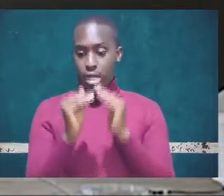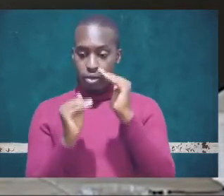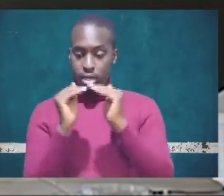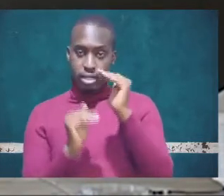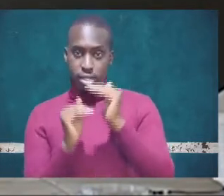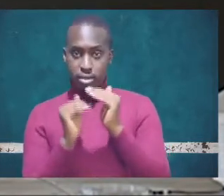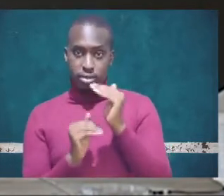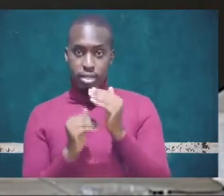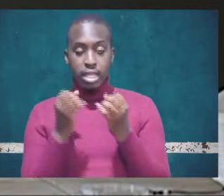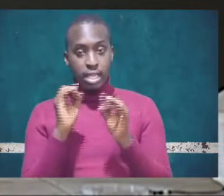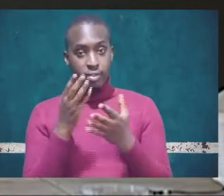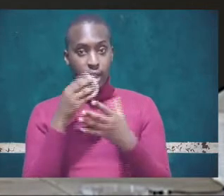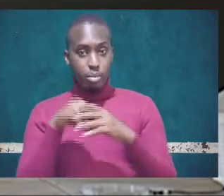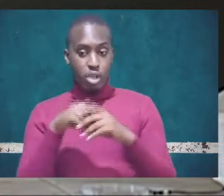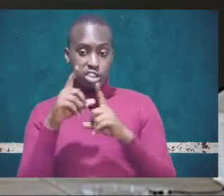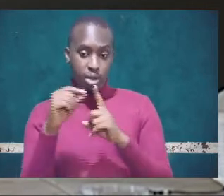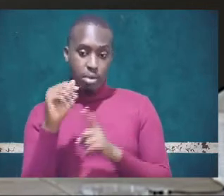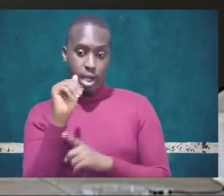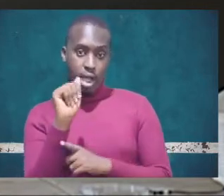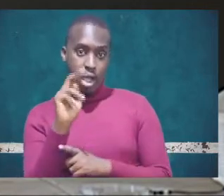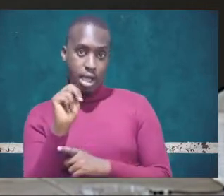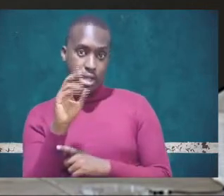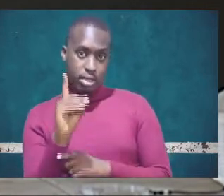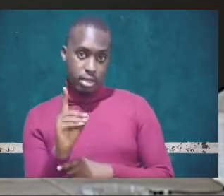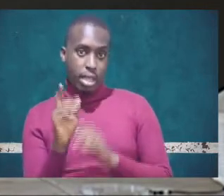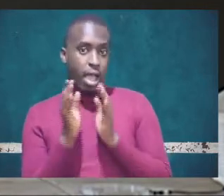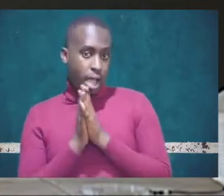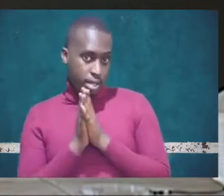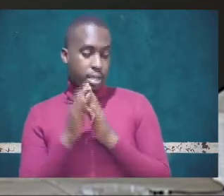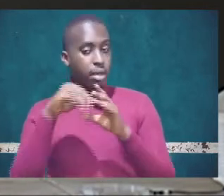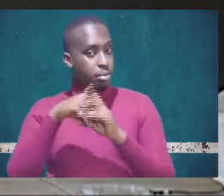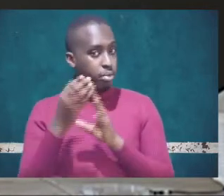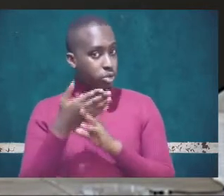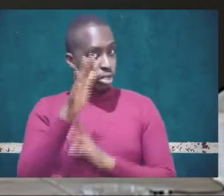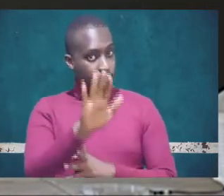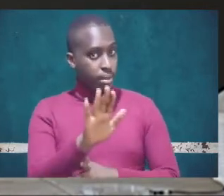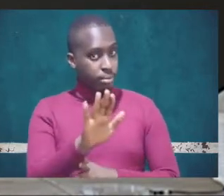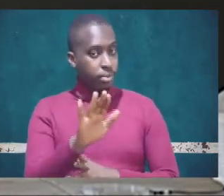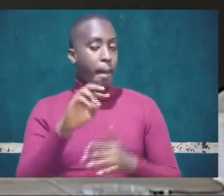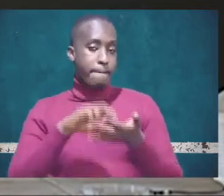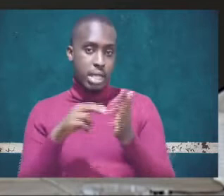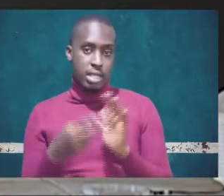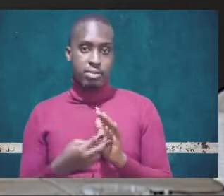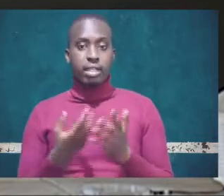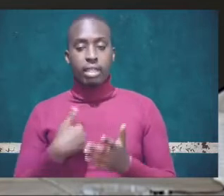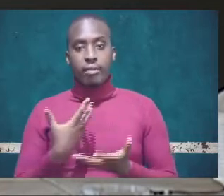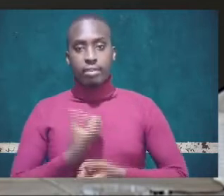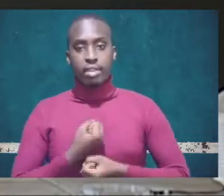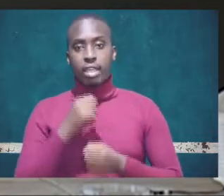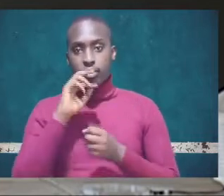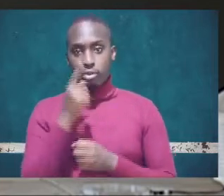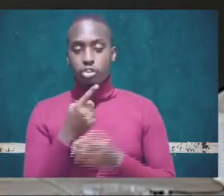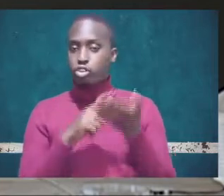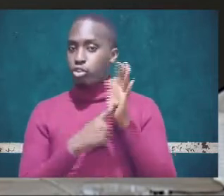inequality, if there is the word and in between, between them, it means I will have the solution